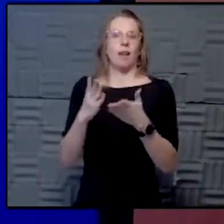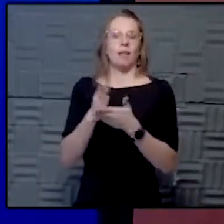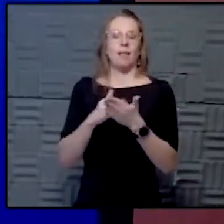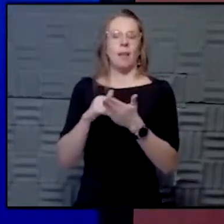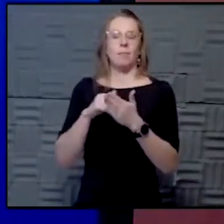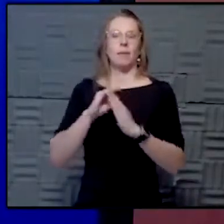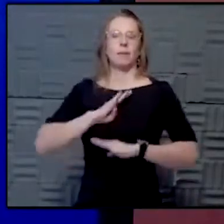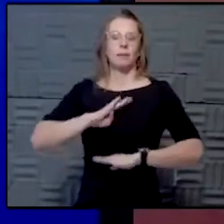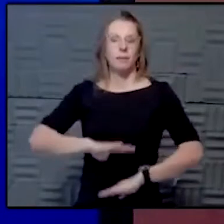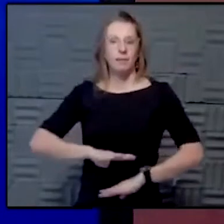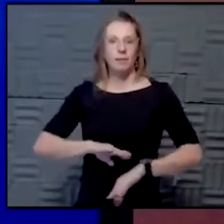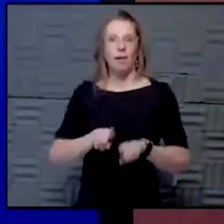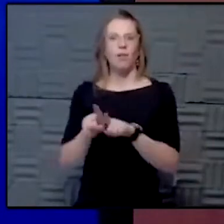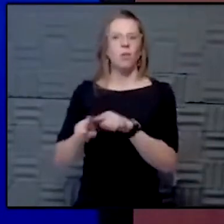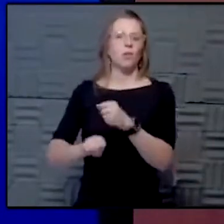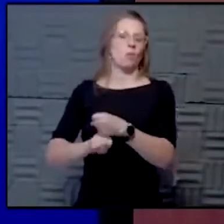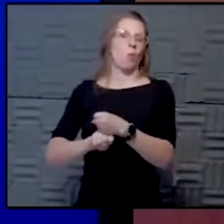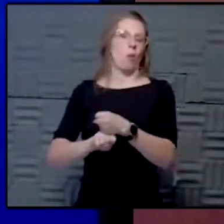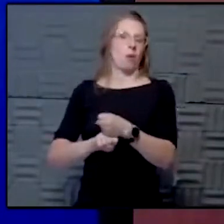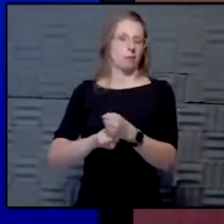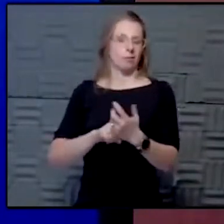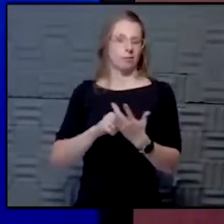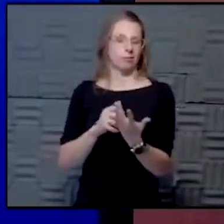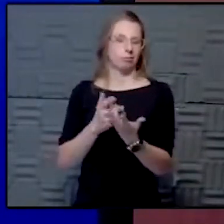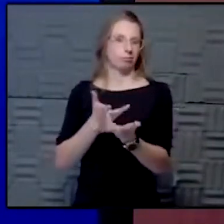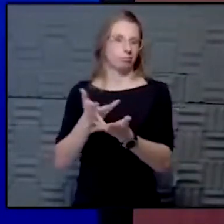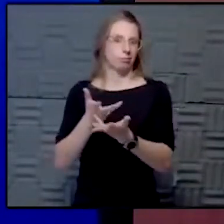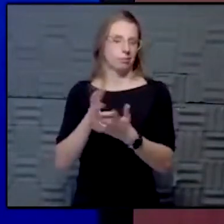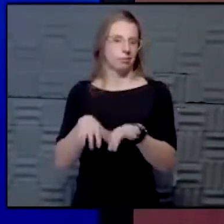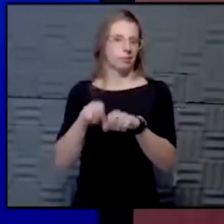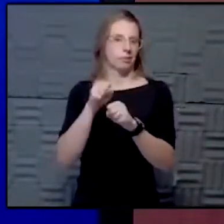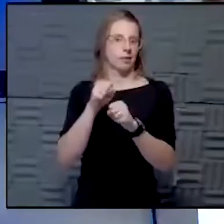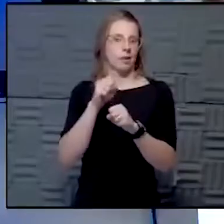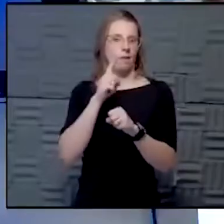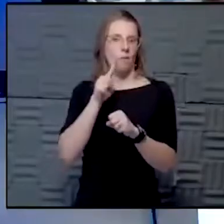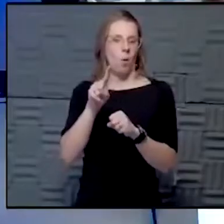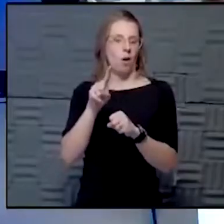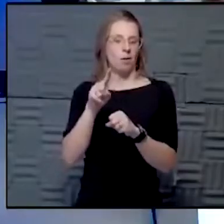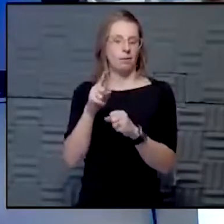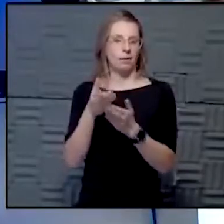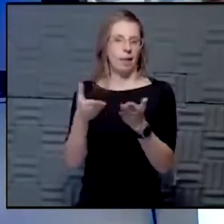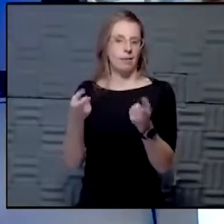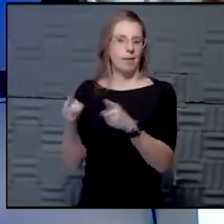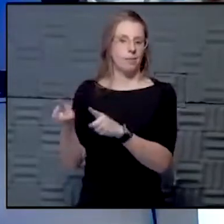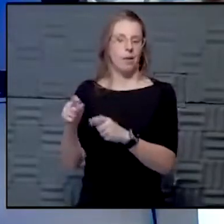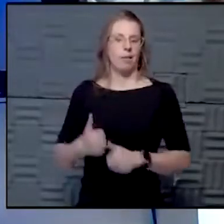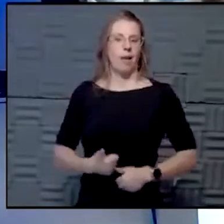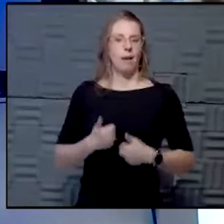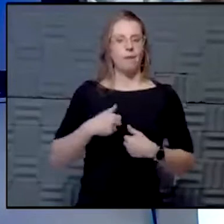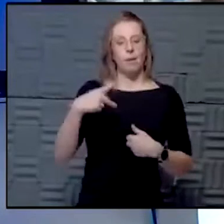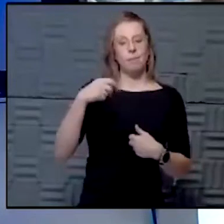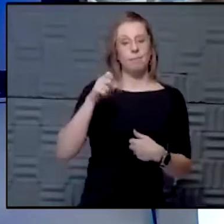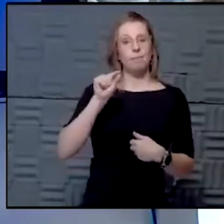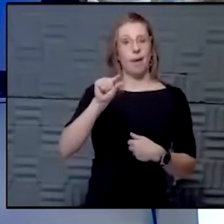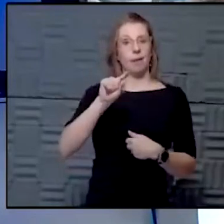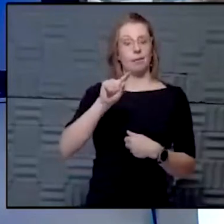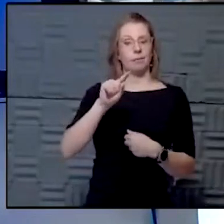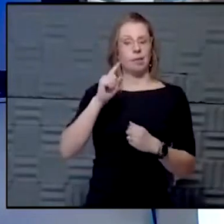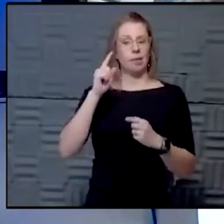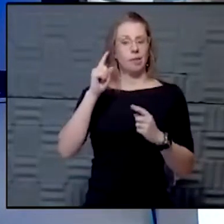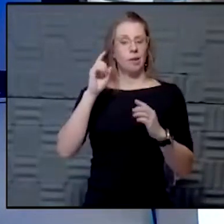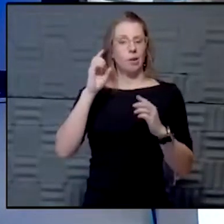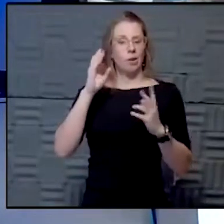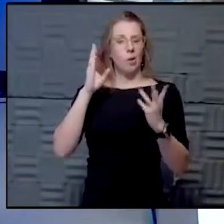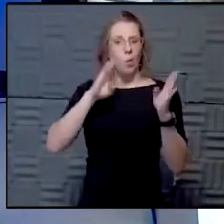other things that may be going on in life. So it's a great question. And Peg worries, though. She says one of the big problems is that it takes a